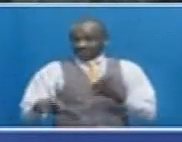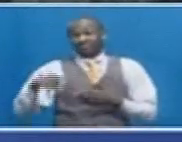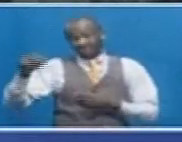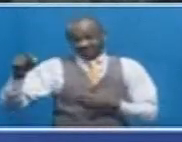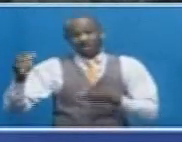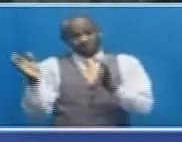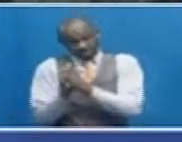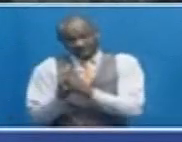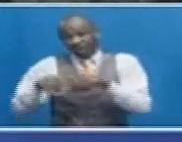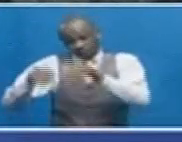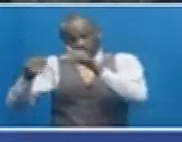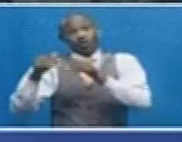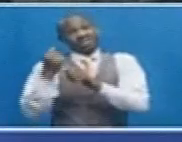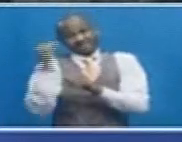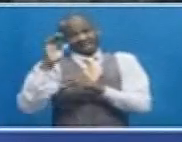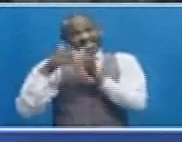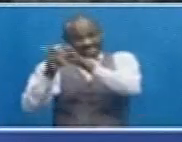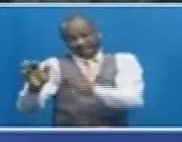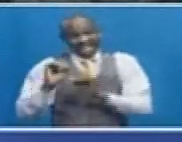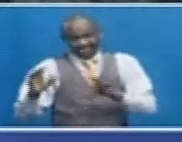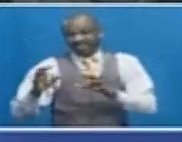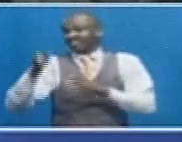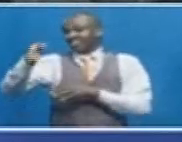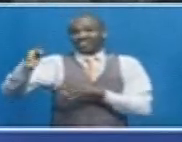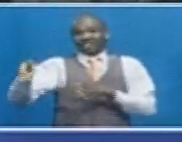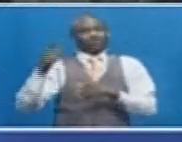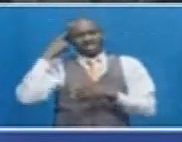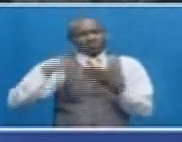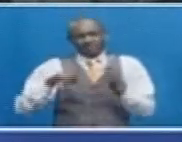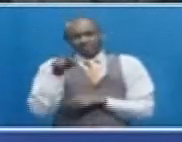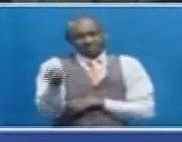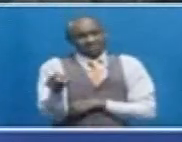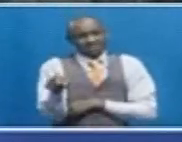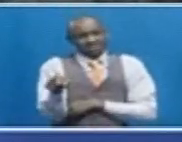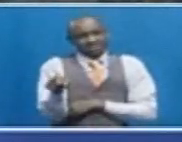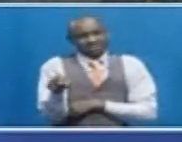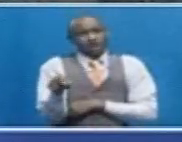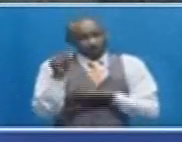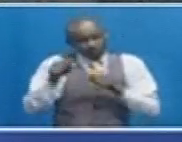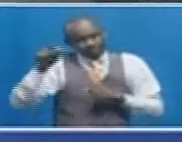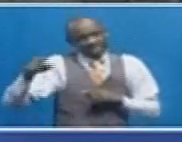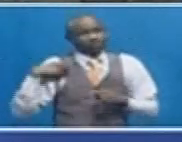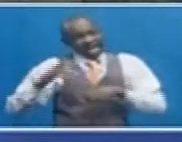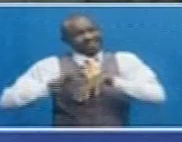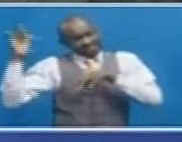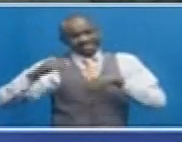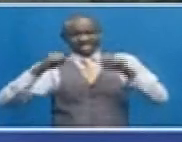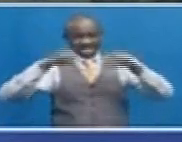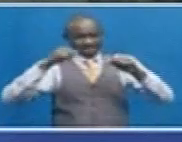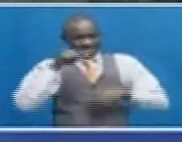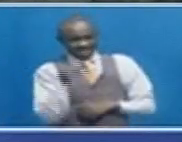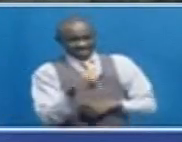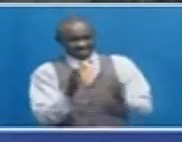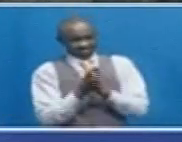no longer loyal to Riek Machar. What's the status with that, and is that something that could jeopardize this comprehensive